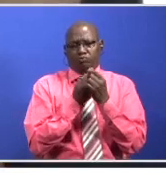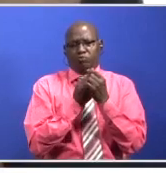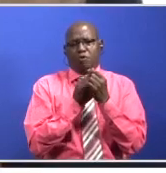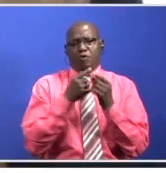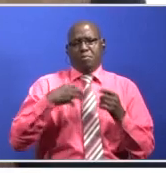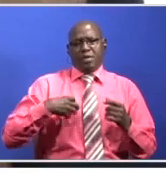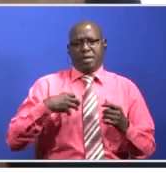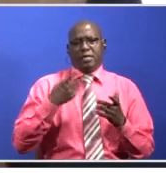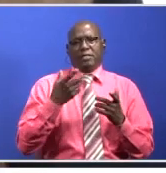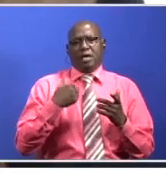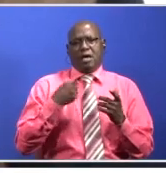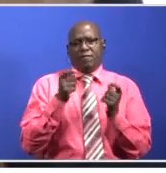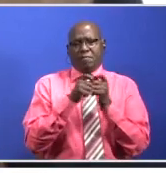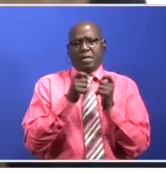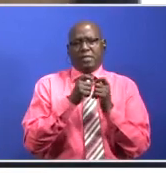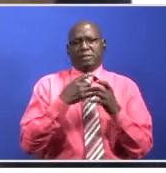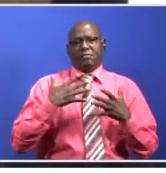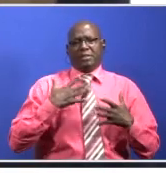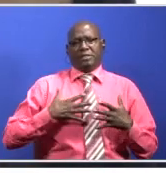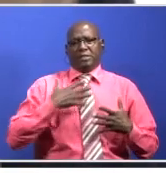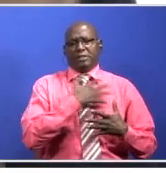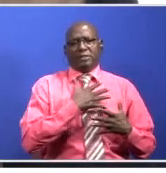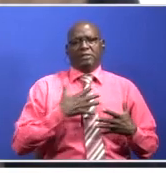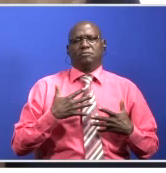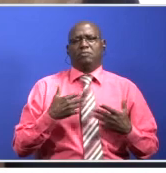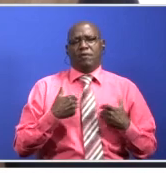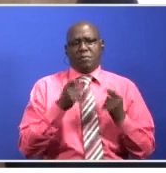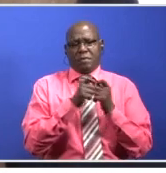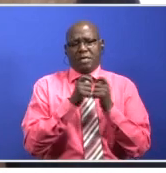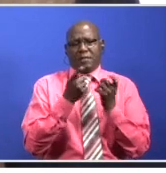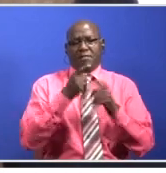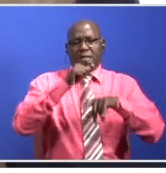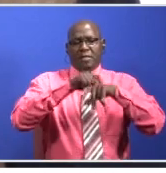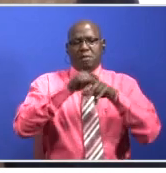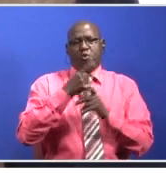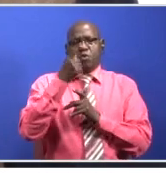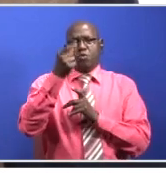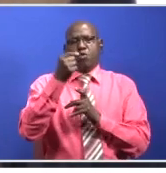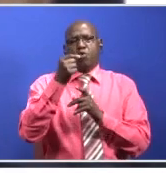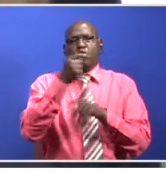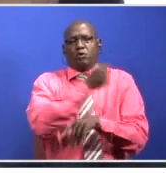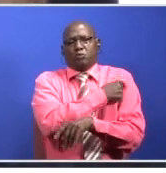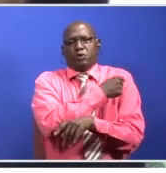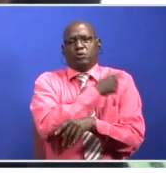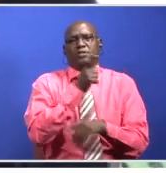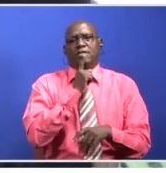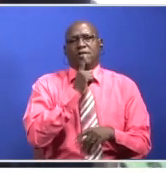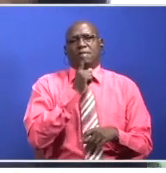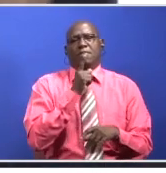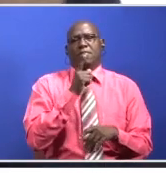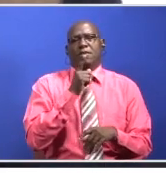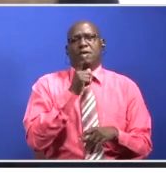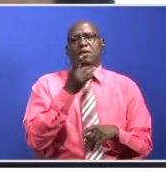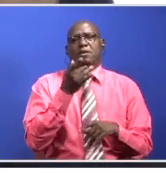and occasional chest pains. Wakati nilienda hospitali, walisema mkojo ndio ilikuwa natafuta